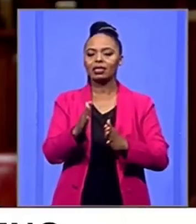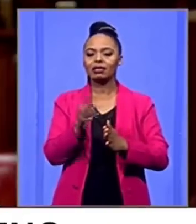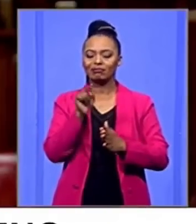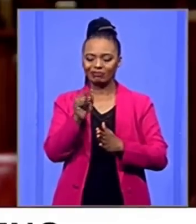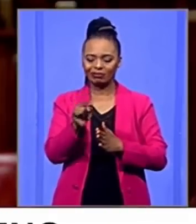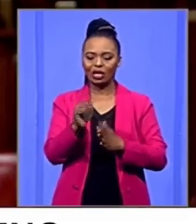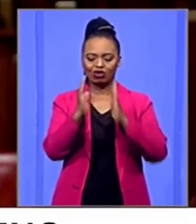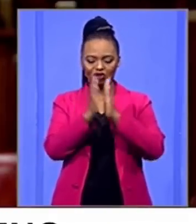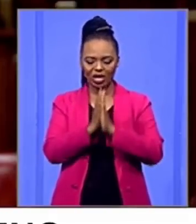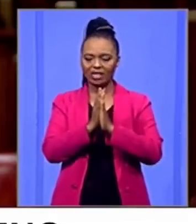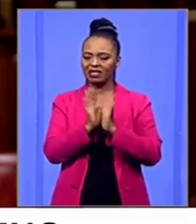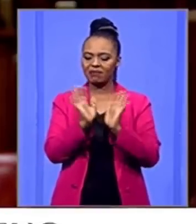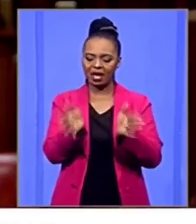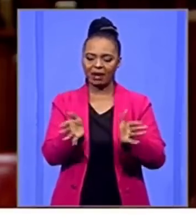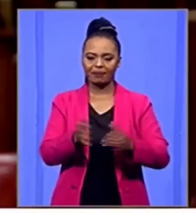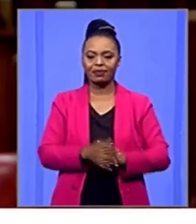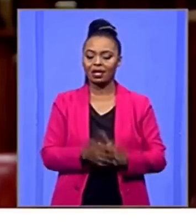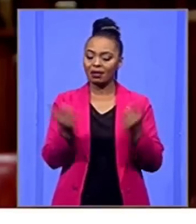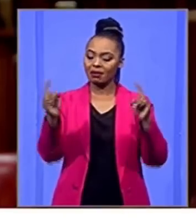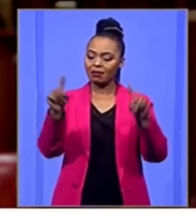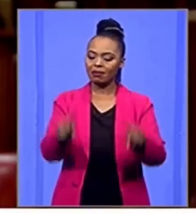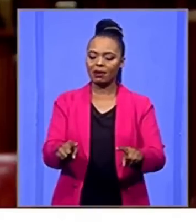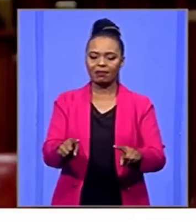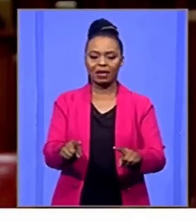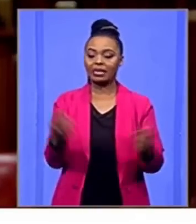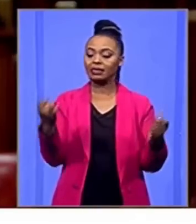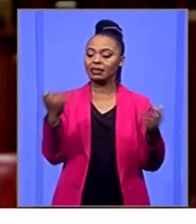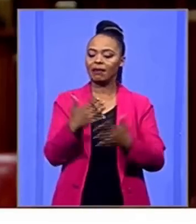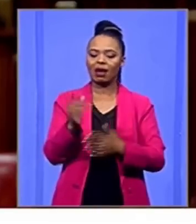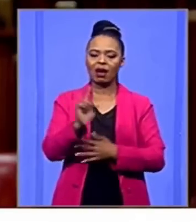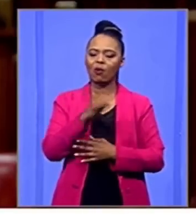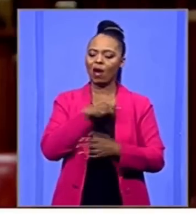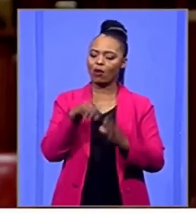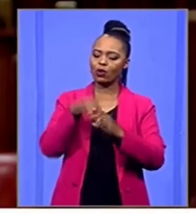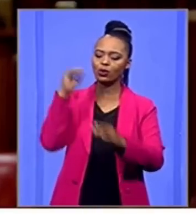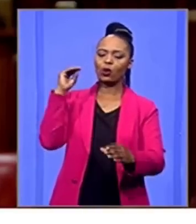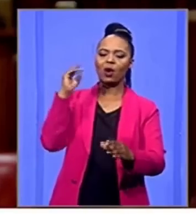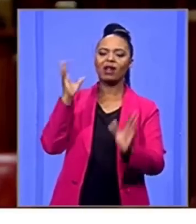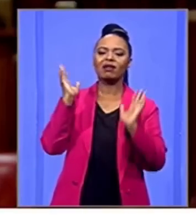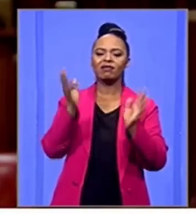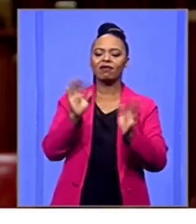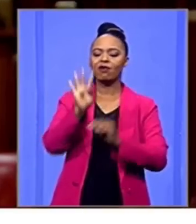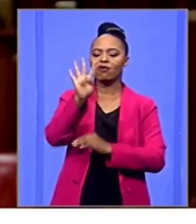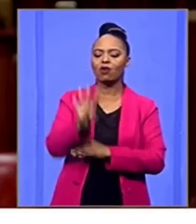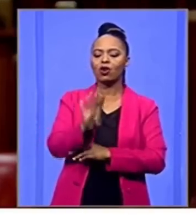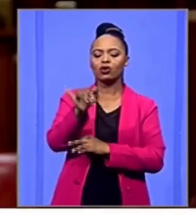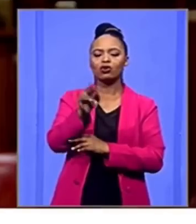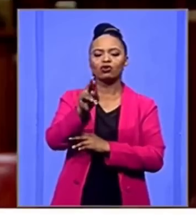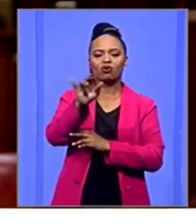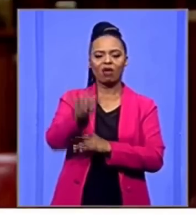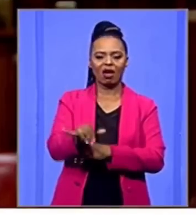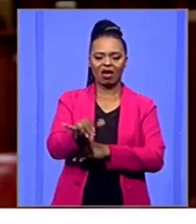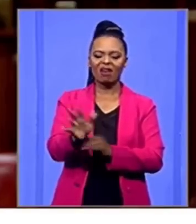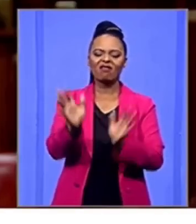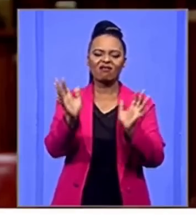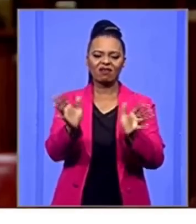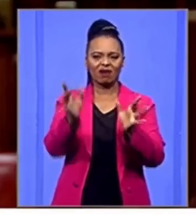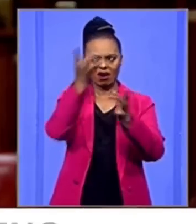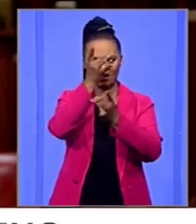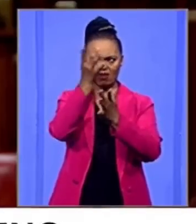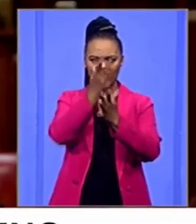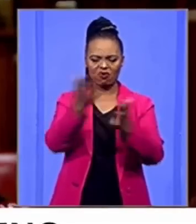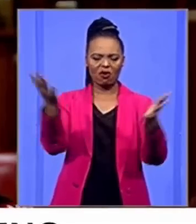today, it is no surprise because the withdrawal was made already on the 4th of July. It was served on all the parties.